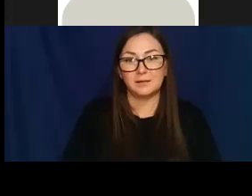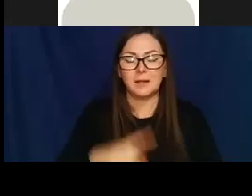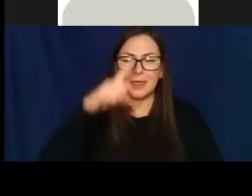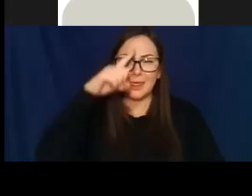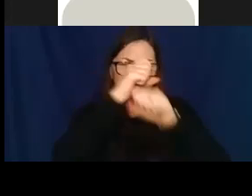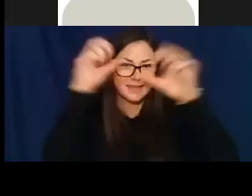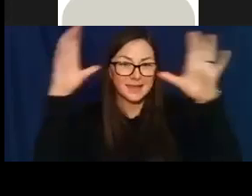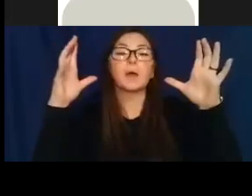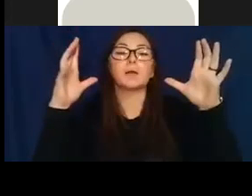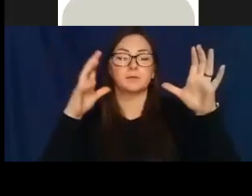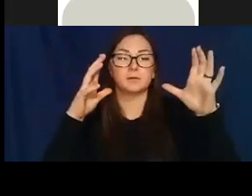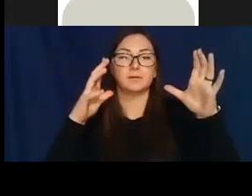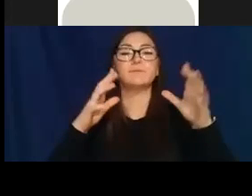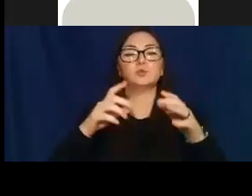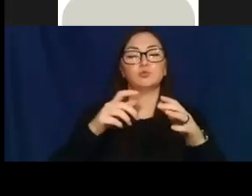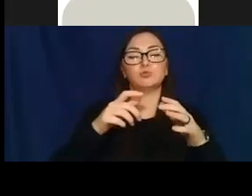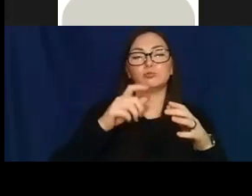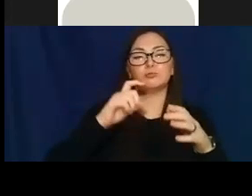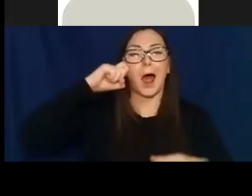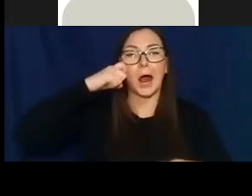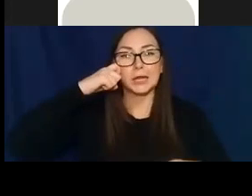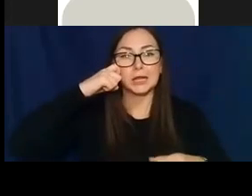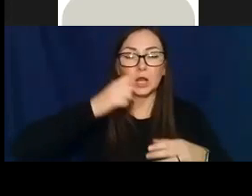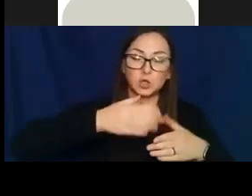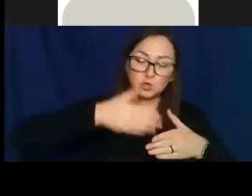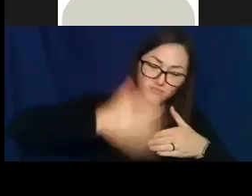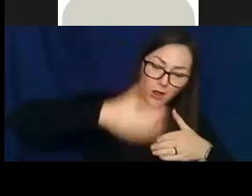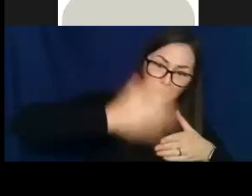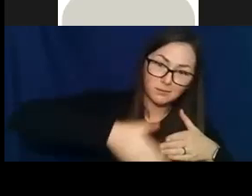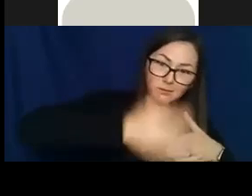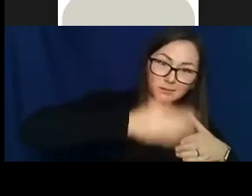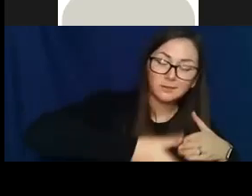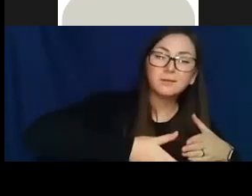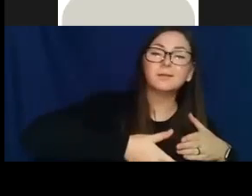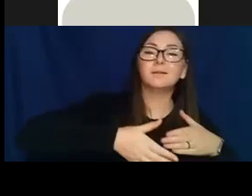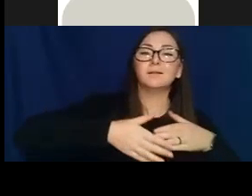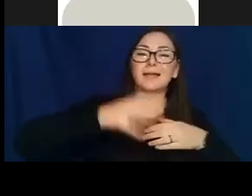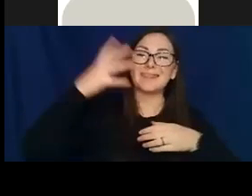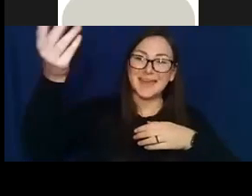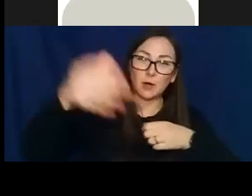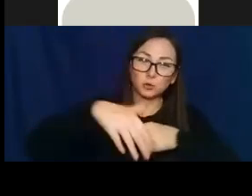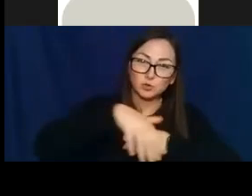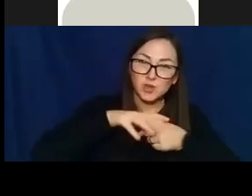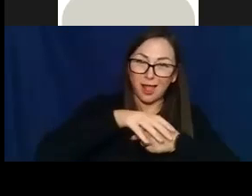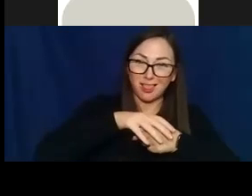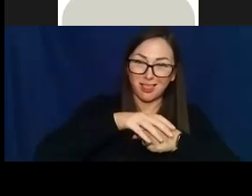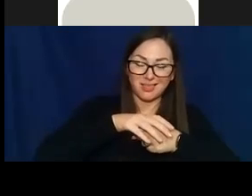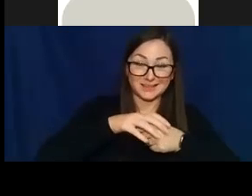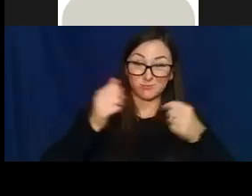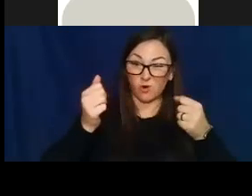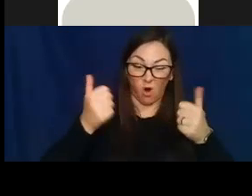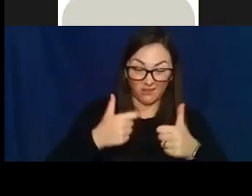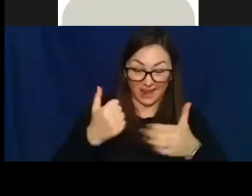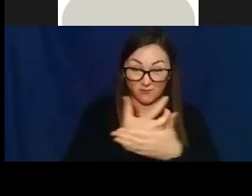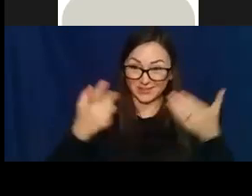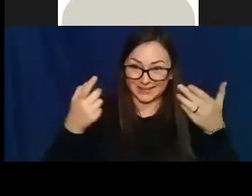apple, we're cutting outside, the outermost shell, okay? That's where all the stuff's happening. And the